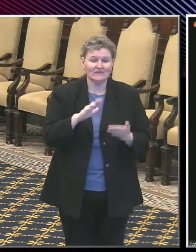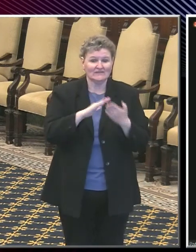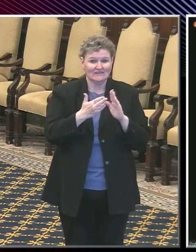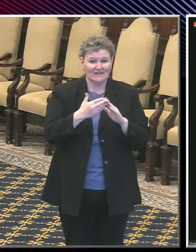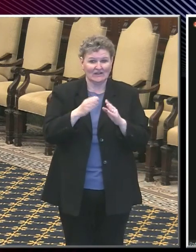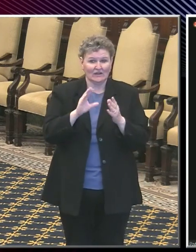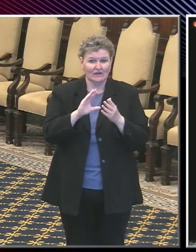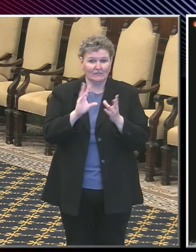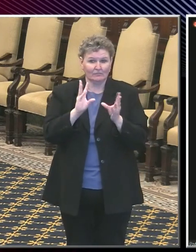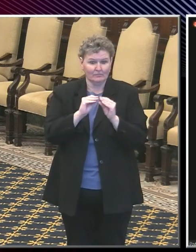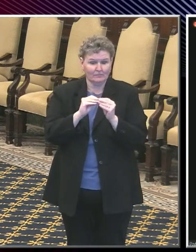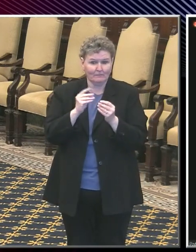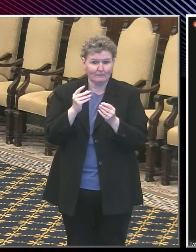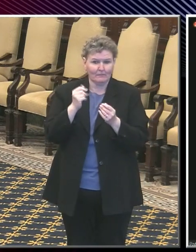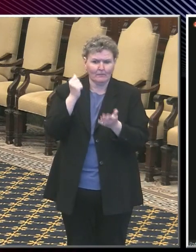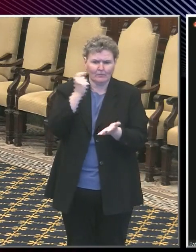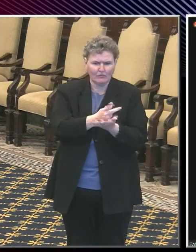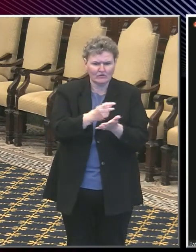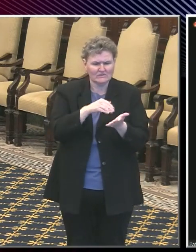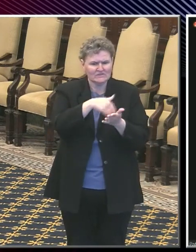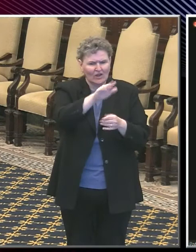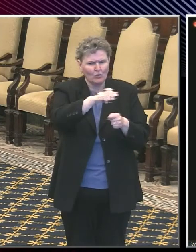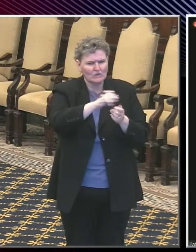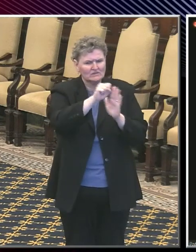I don't have a final number. We can see if we can't get that to you.